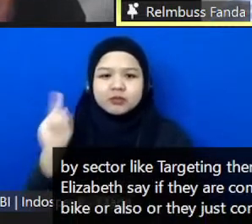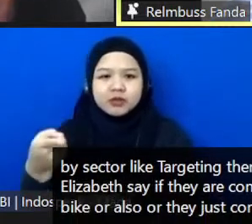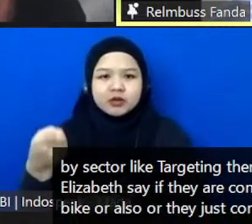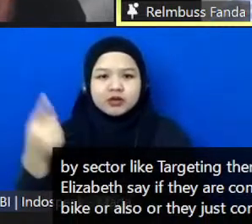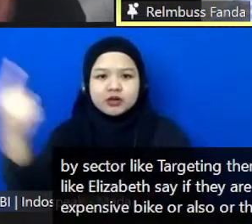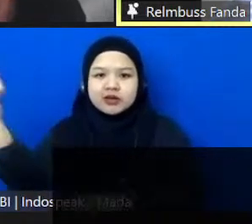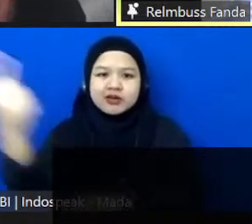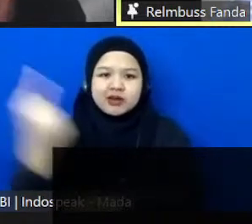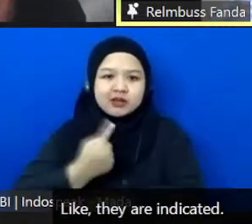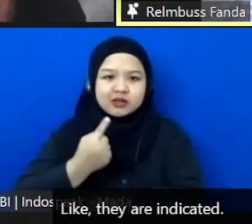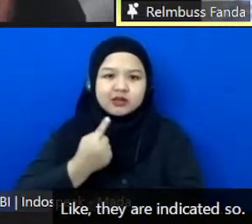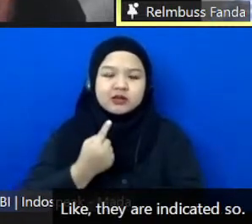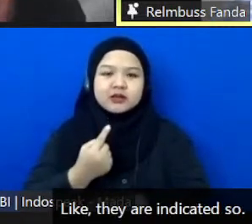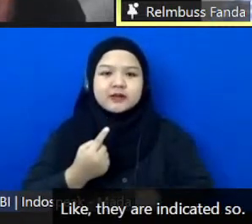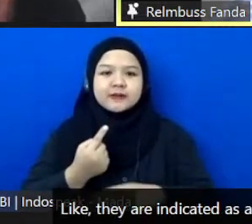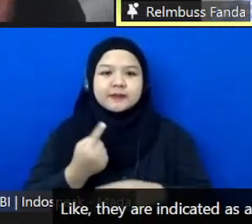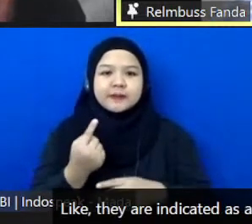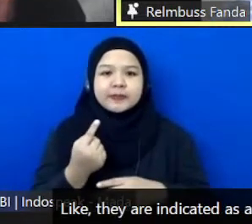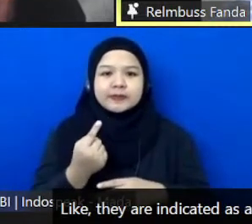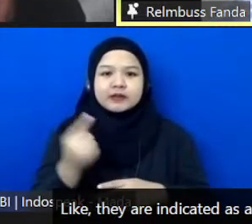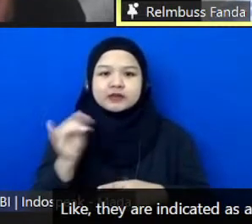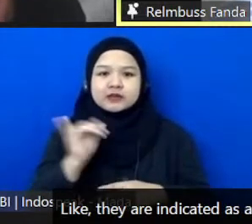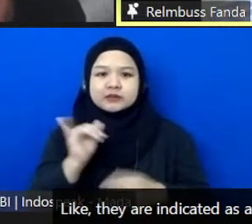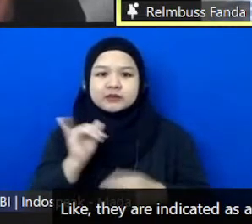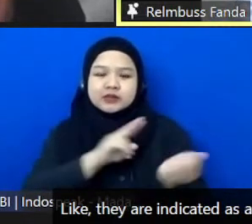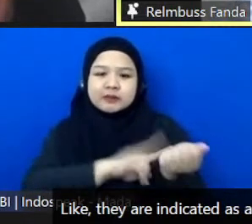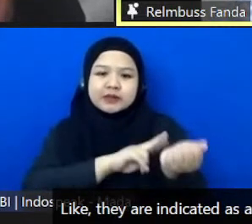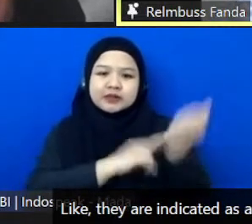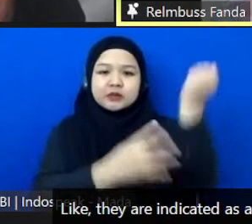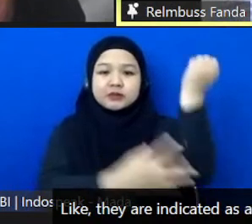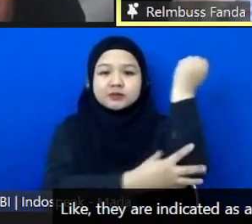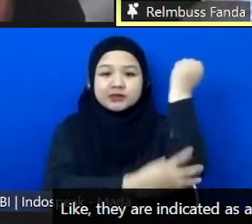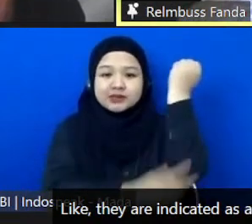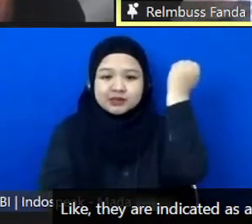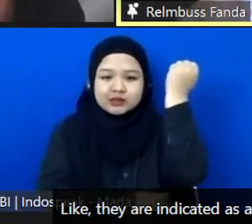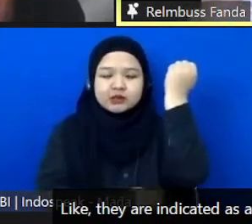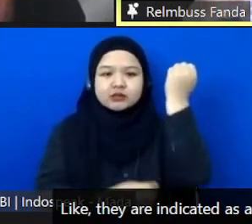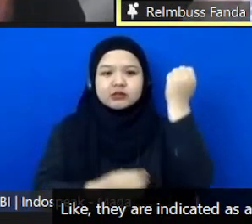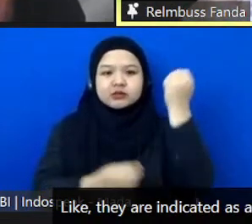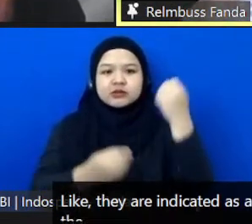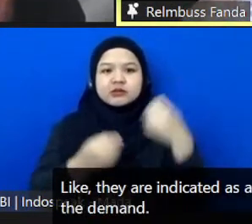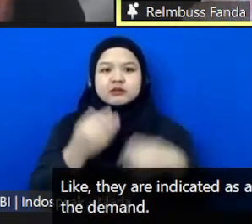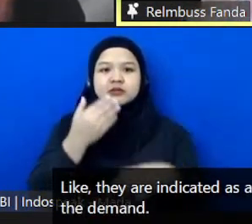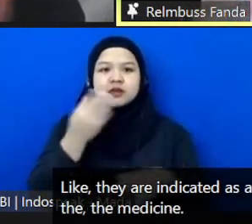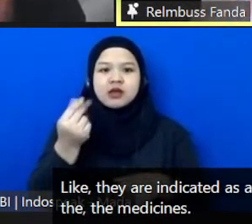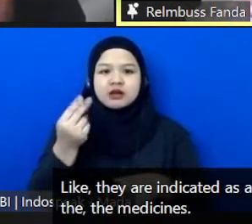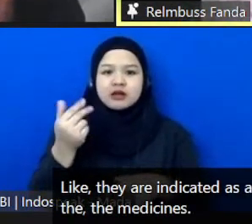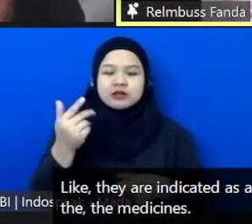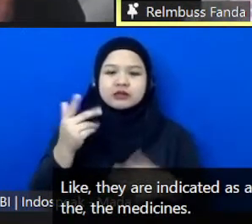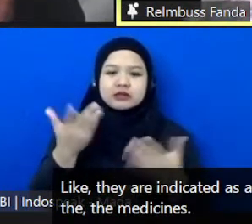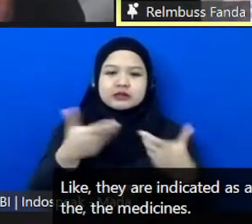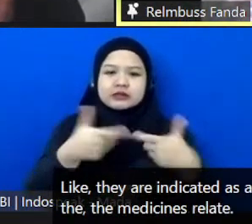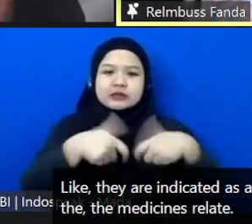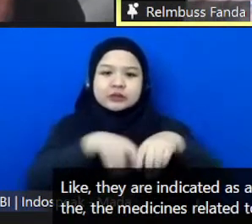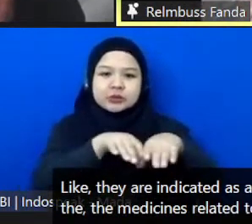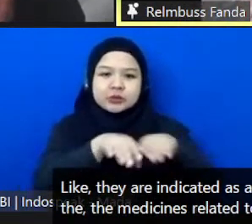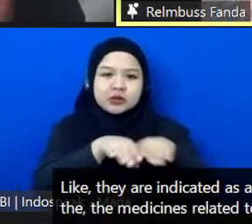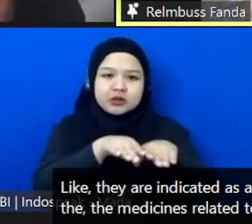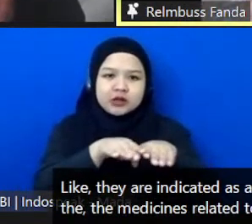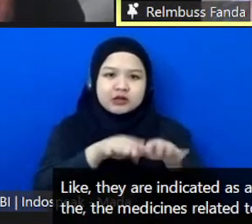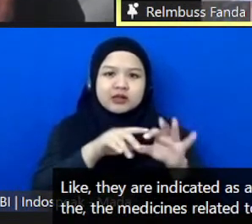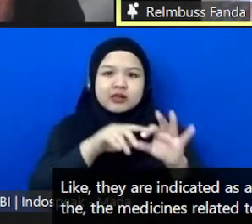they're indicated as a poor patient, they will adjust the medicines related to the price